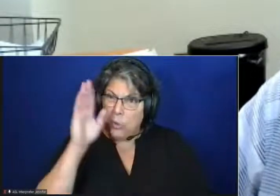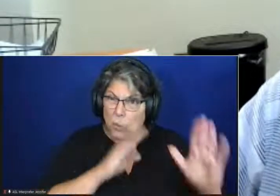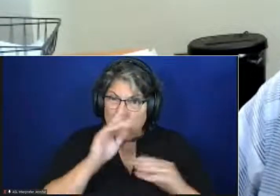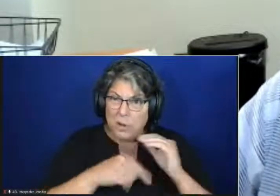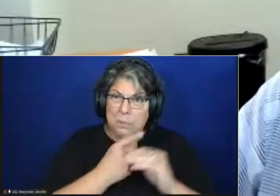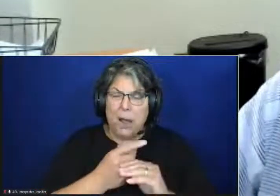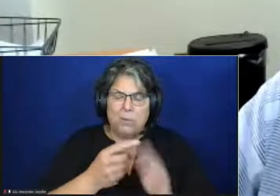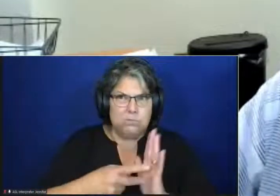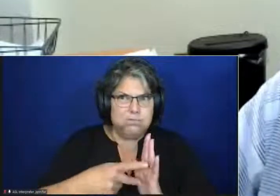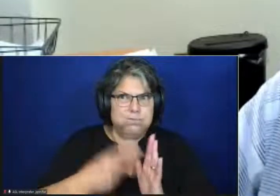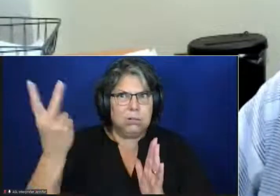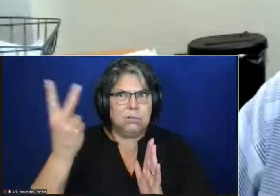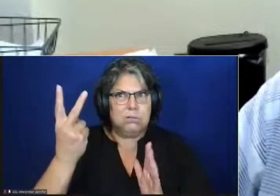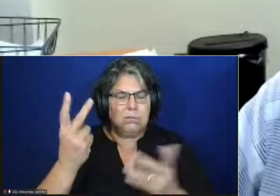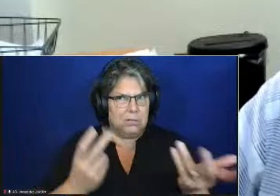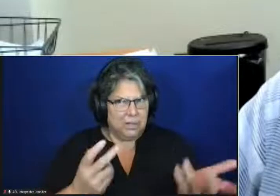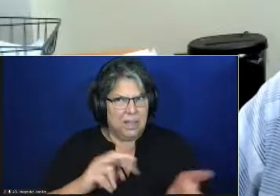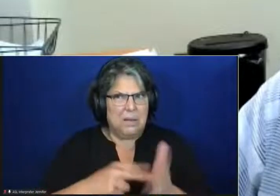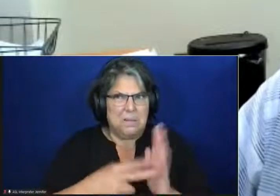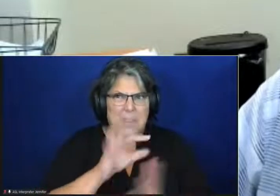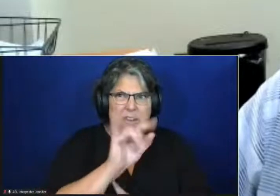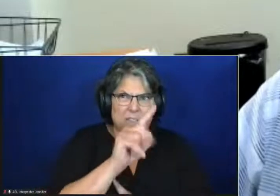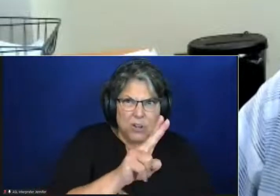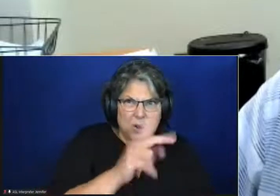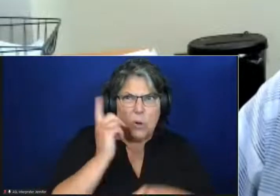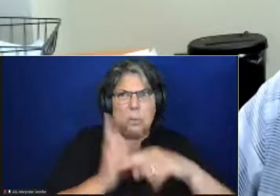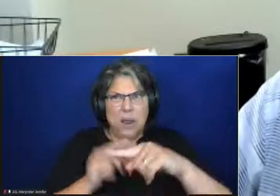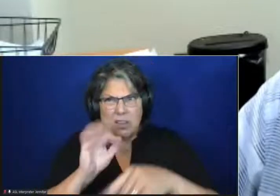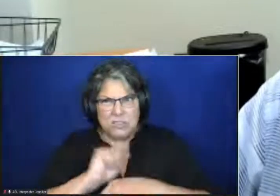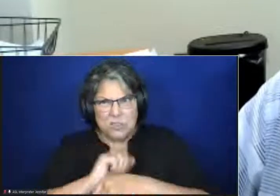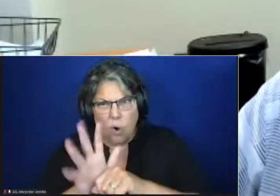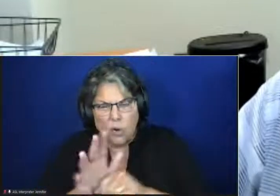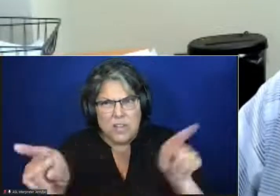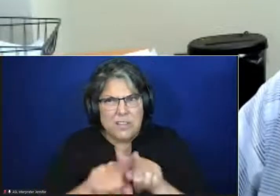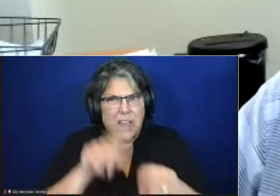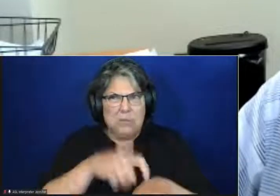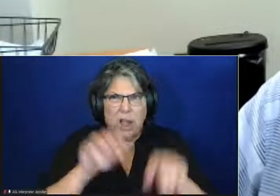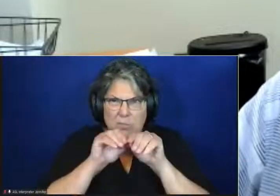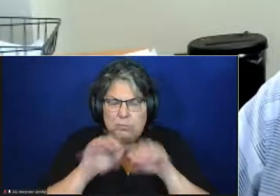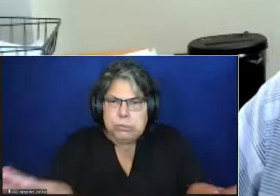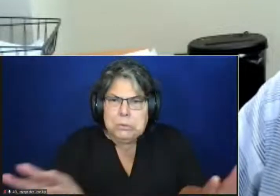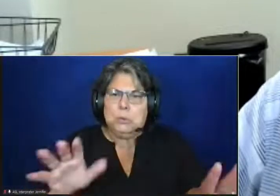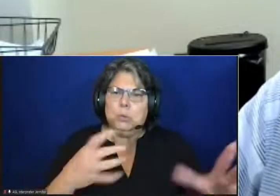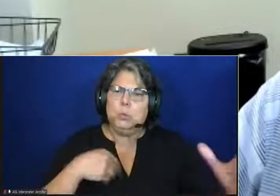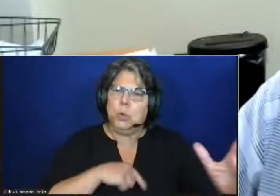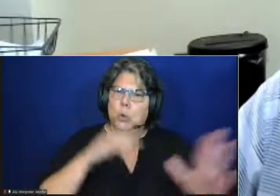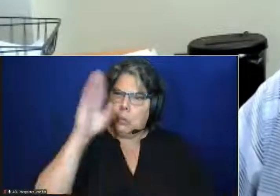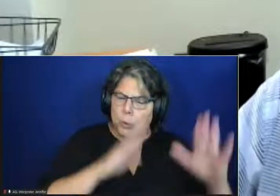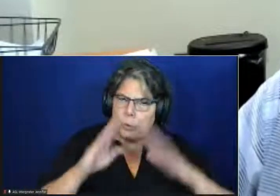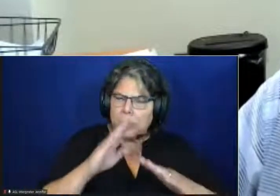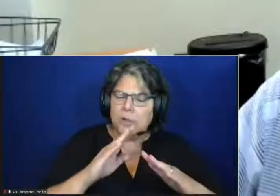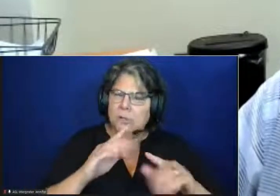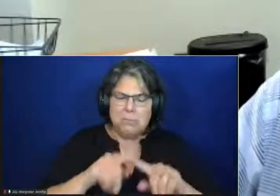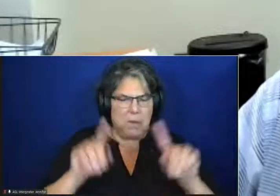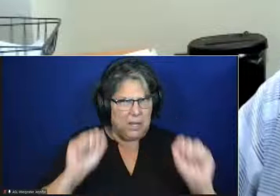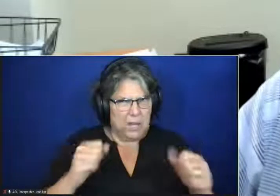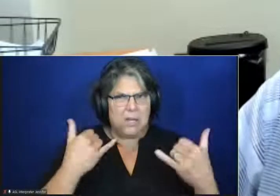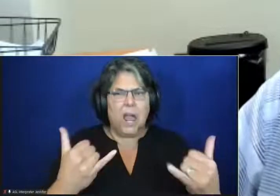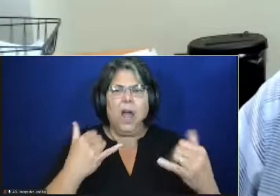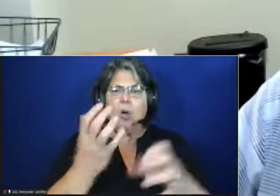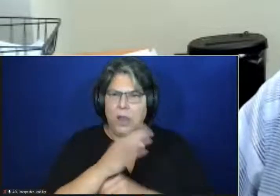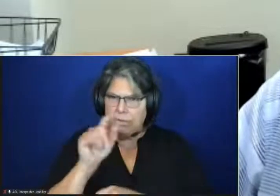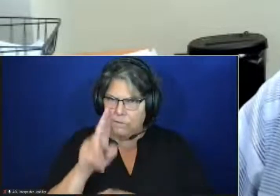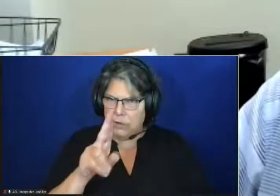and COVID causing an epidemic at the same time. So flu vaccines are here and available at the clinics, in the